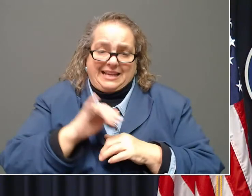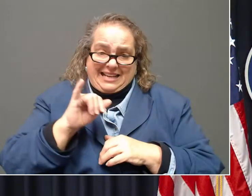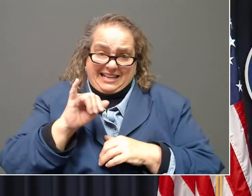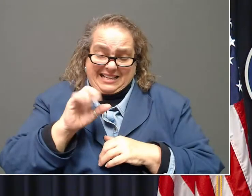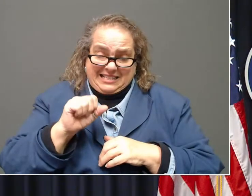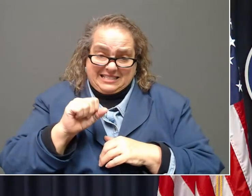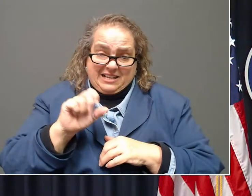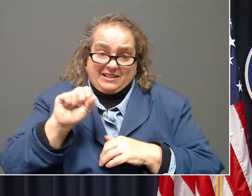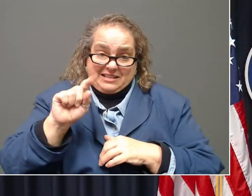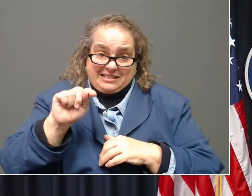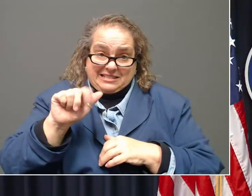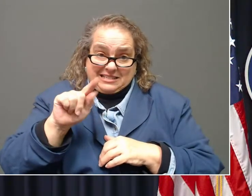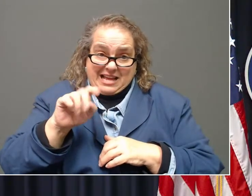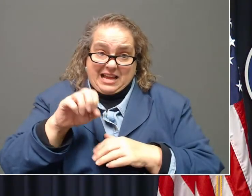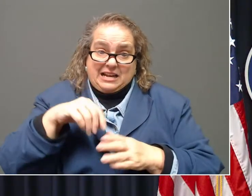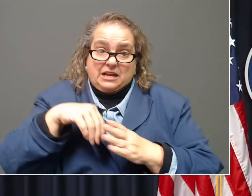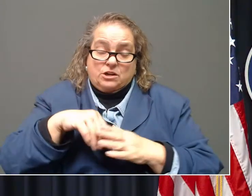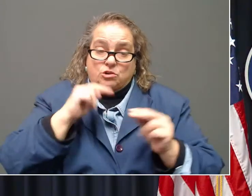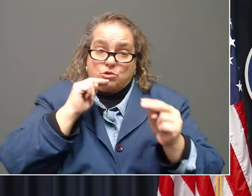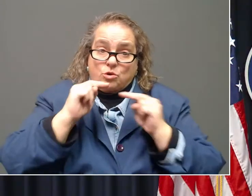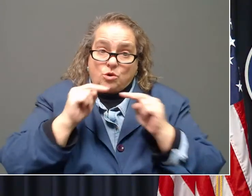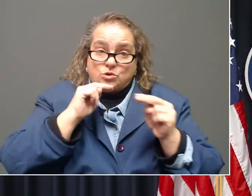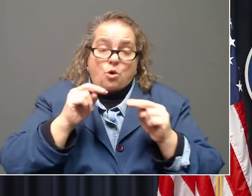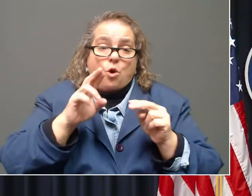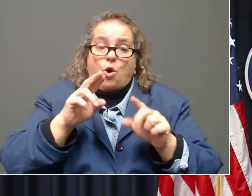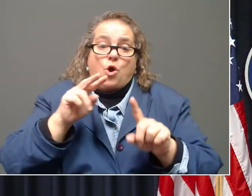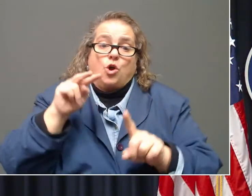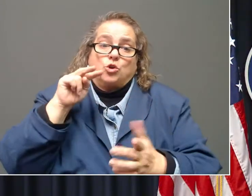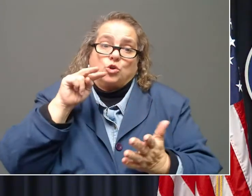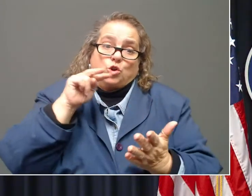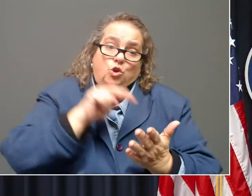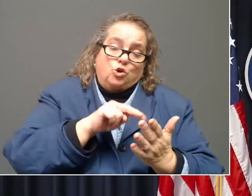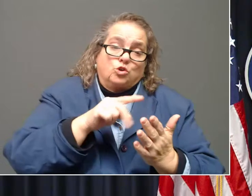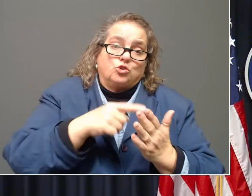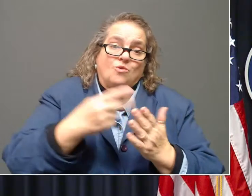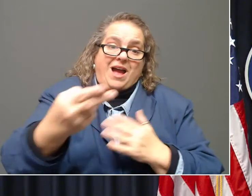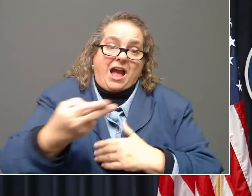John Charlton from WHAS. Pretty sure this one's for you, Amy.